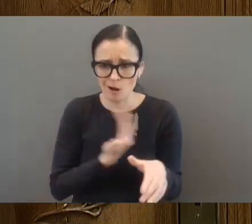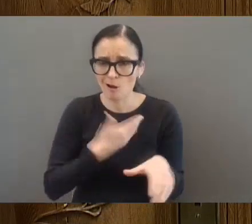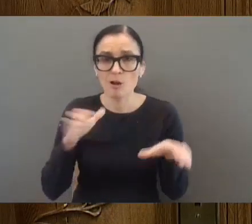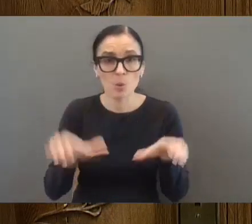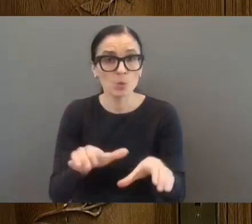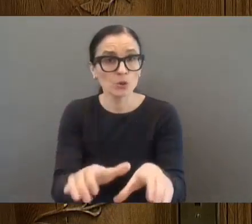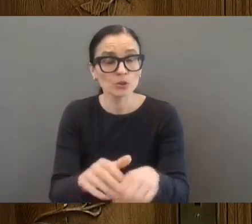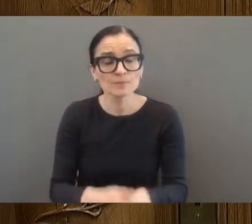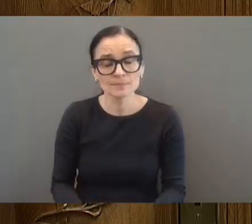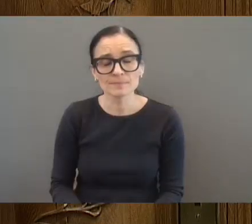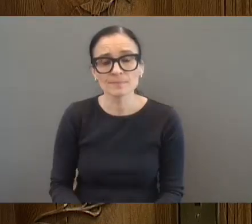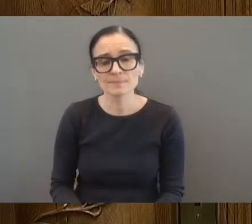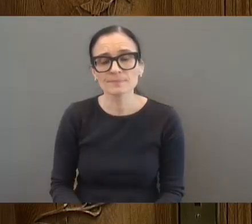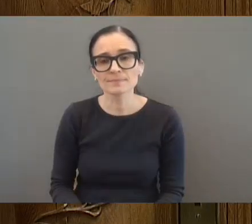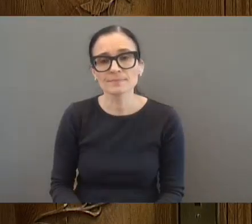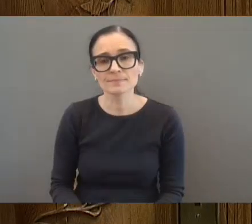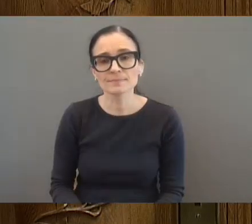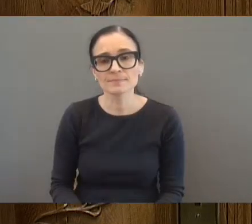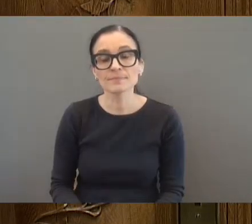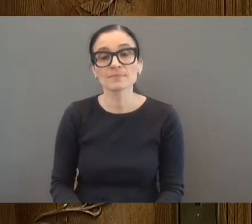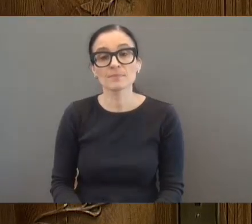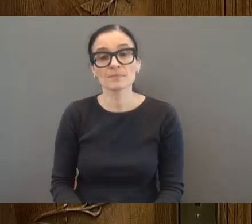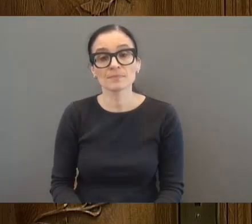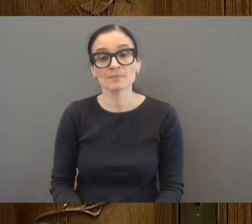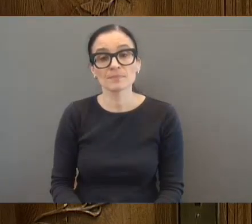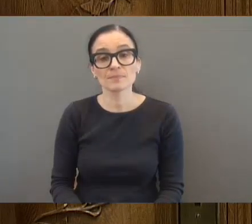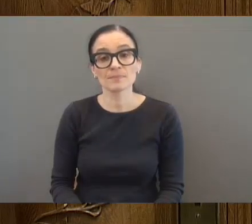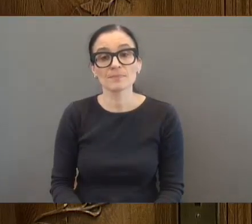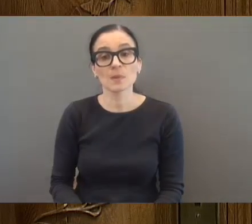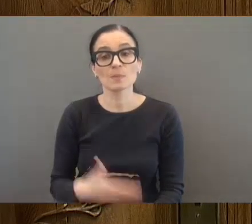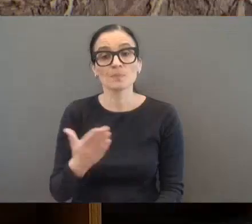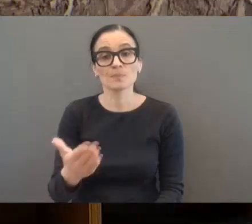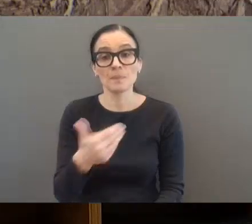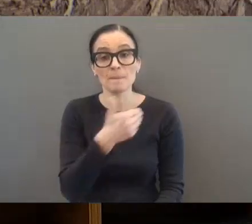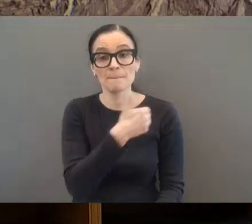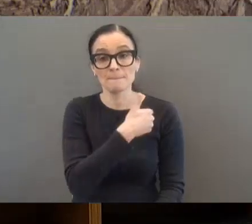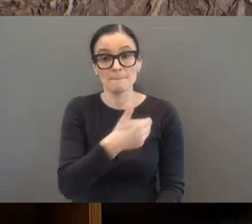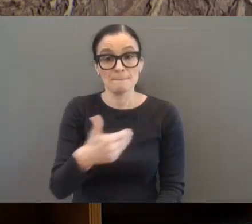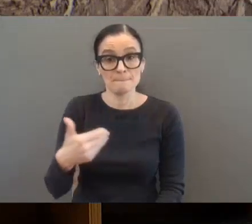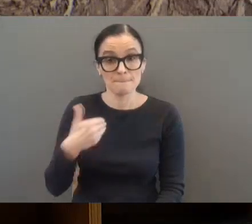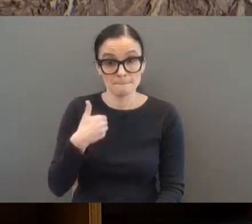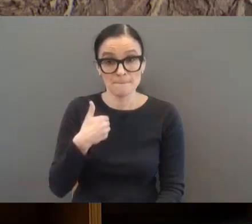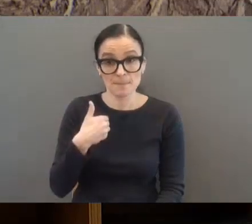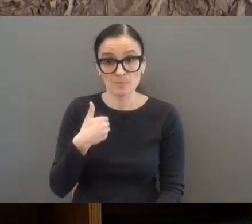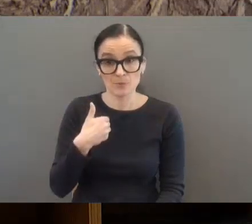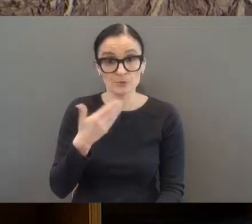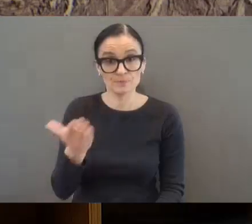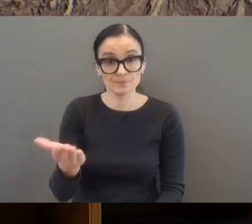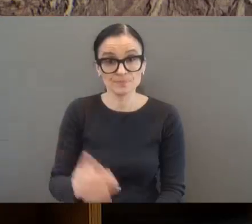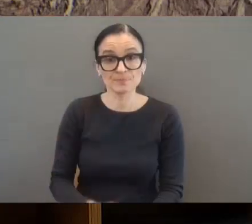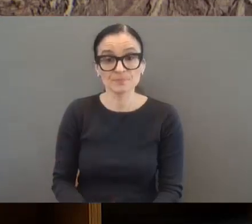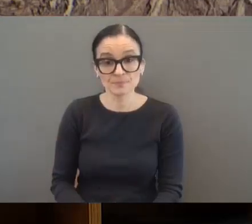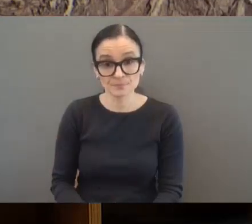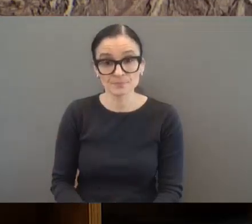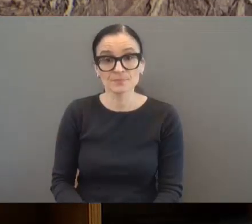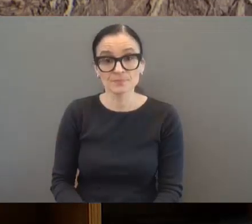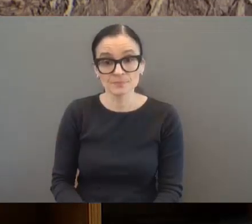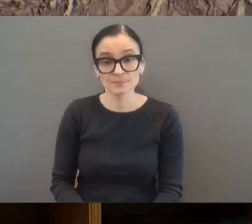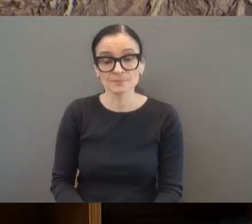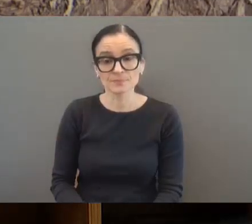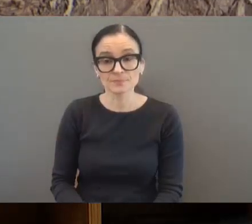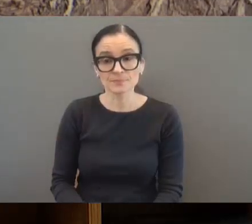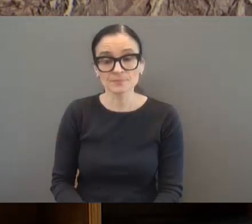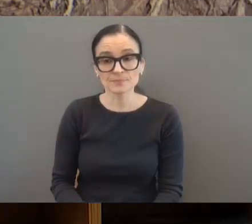Member for Surrey Serpentine River. Clearwater's Dr. Helmkin Memorial Hospital is an hour and a